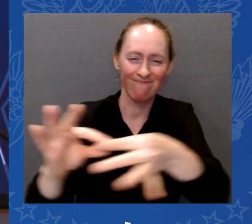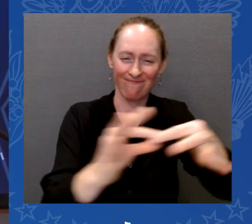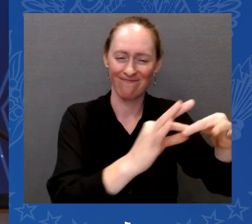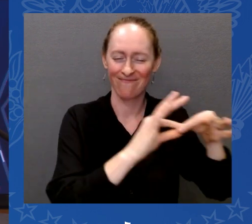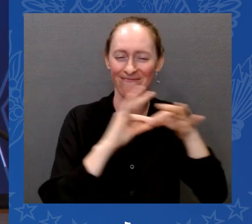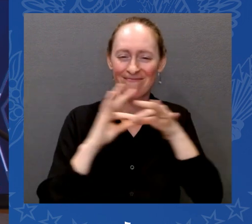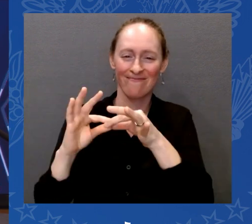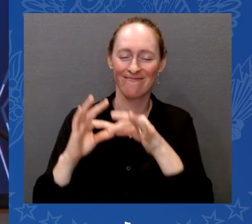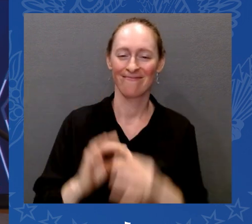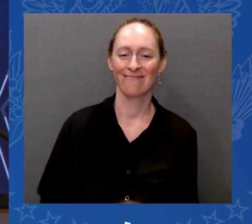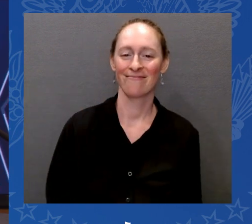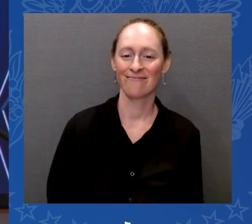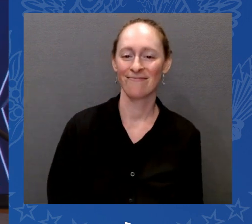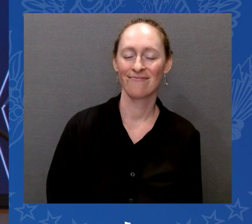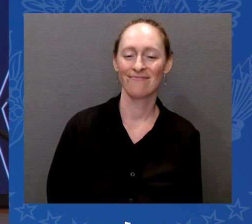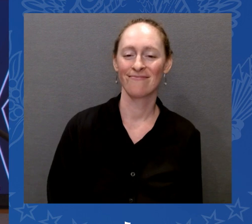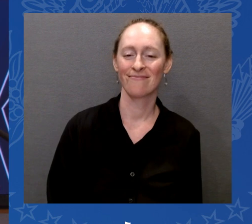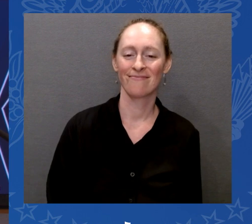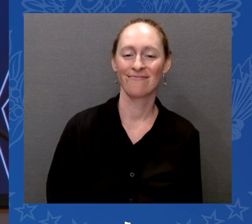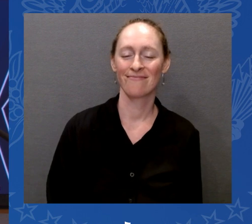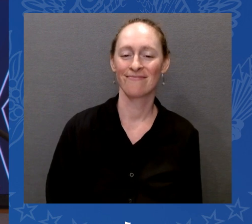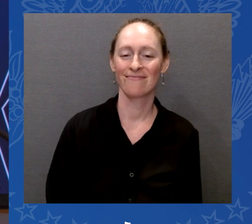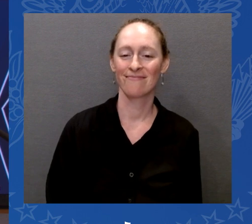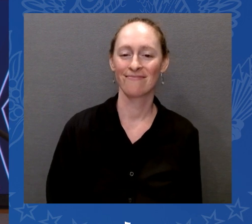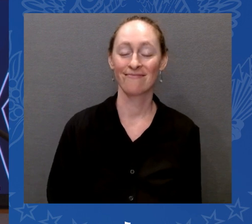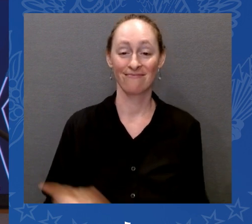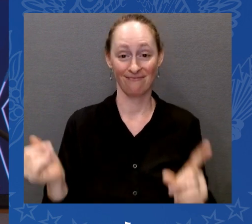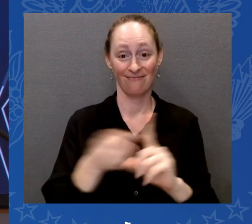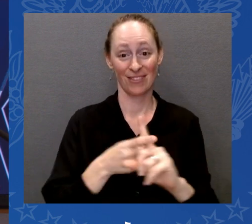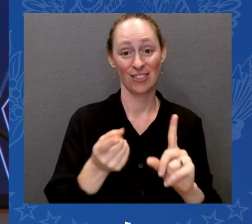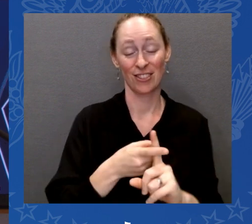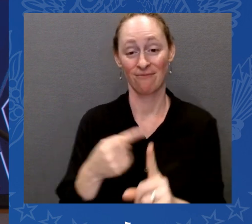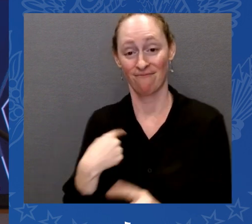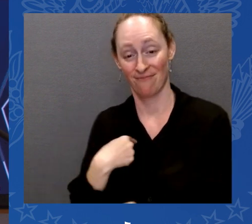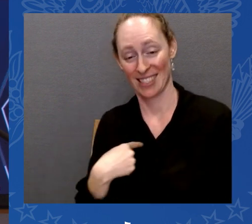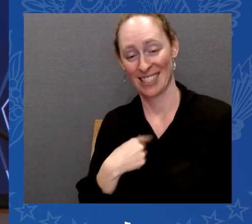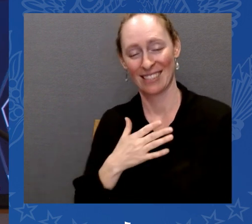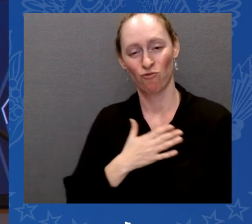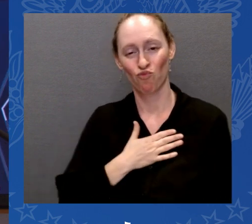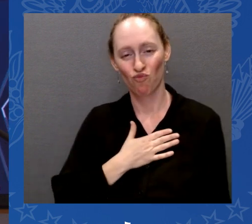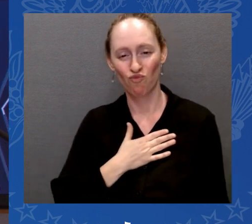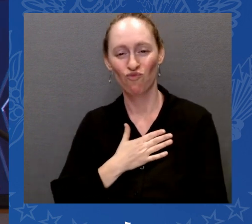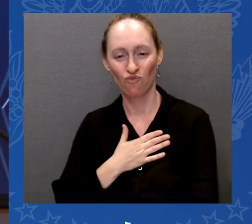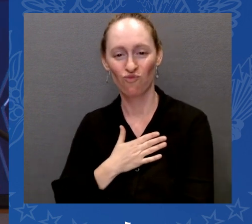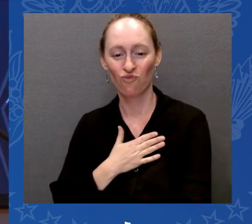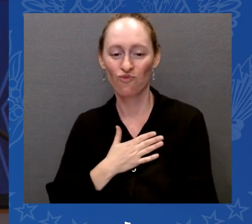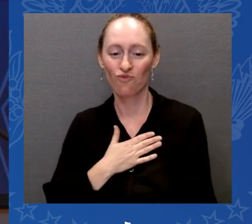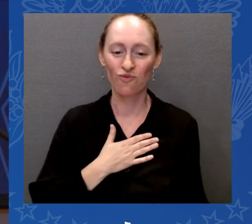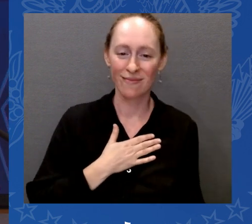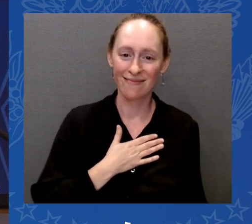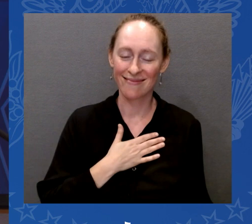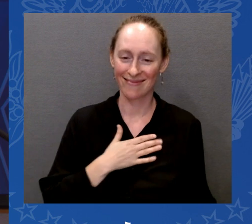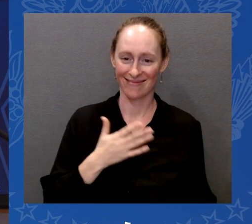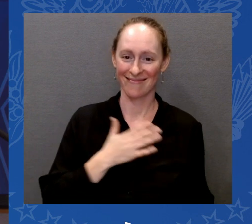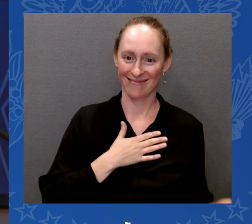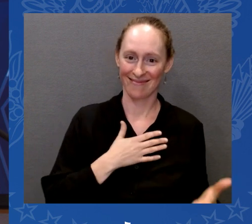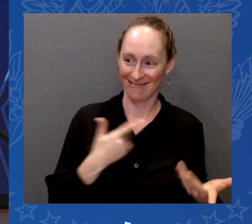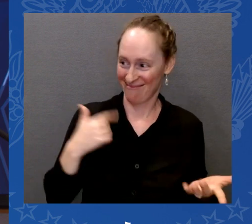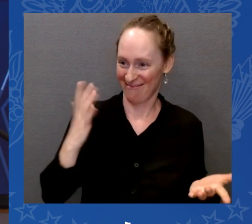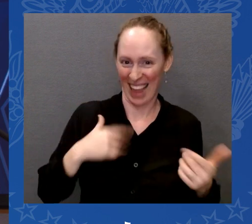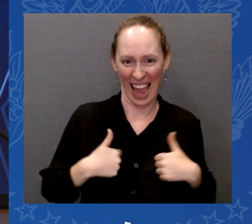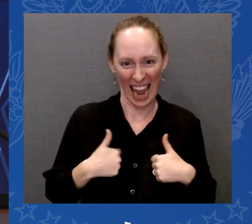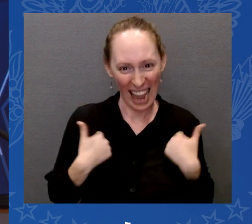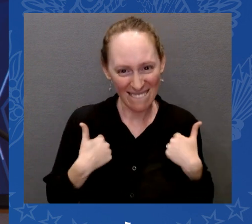once a resident of Syracuse, New York, when he was a student at the law school, our president, President Joe Biden. I want to thank him